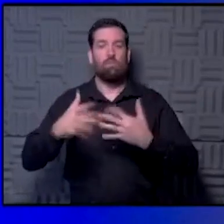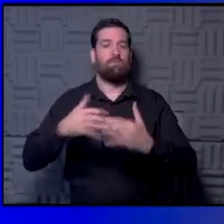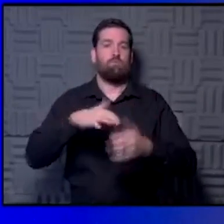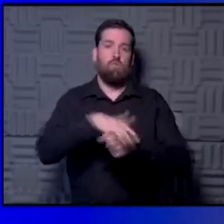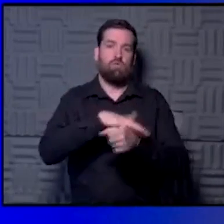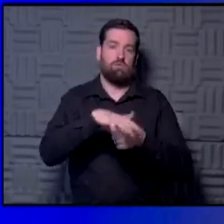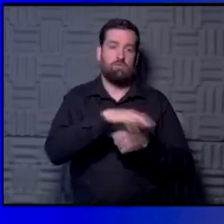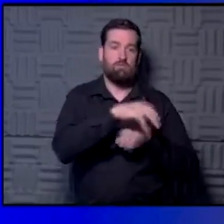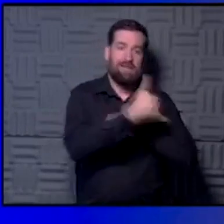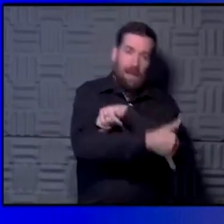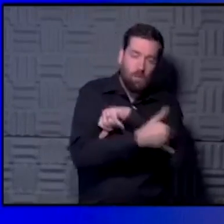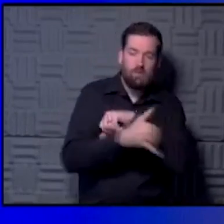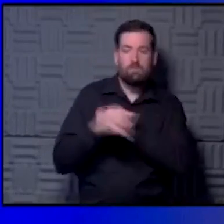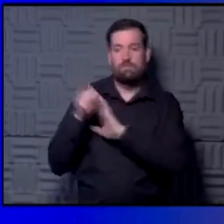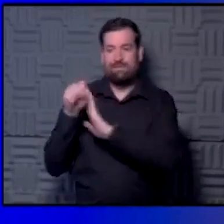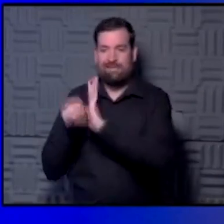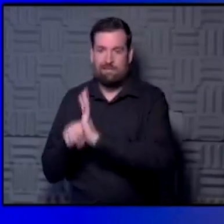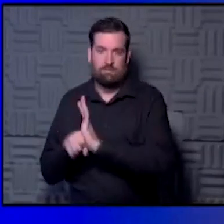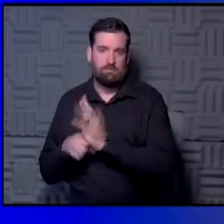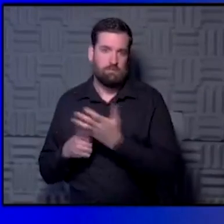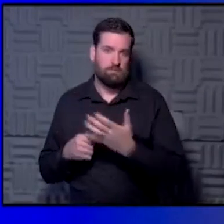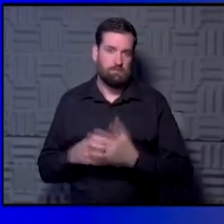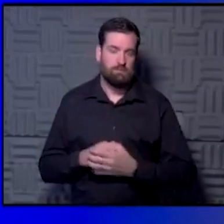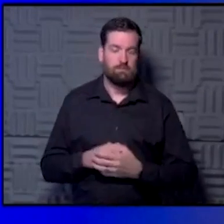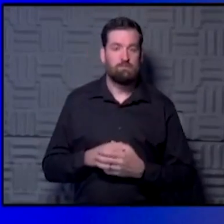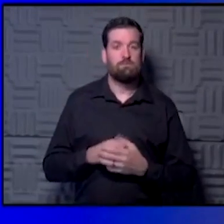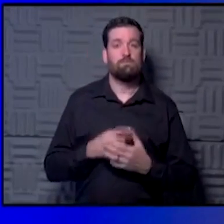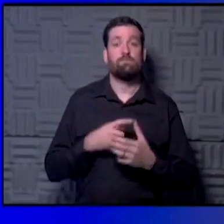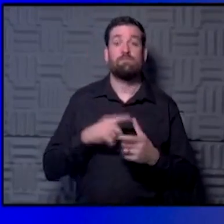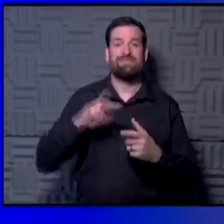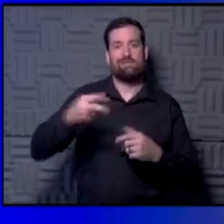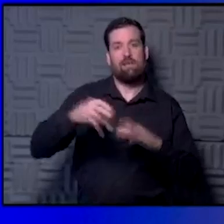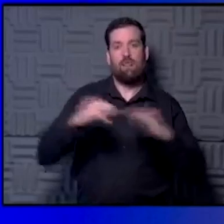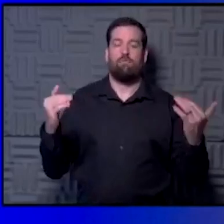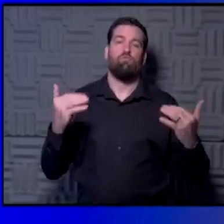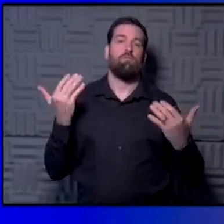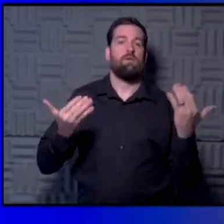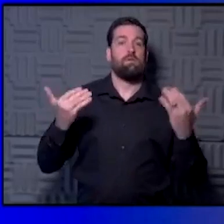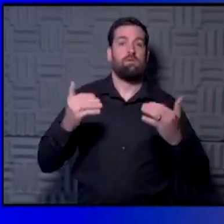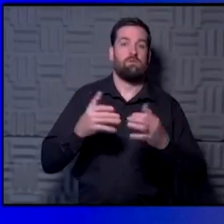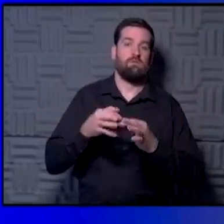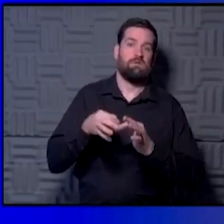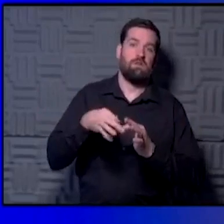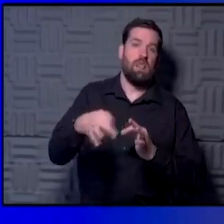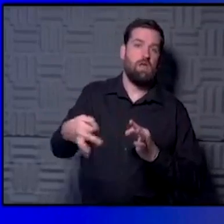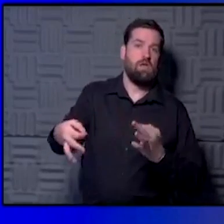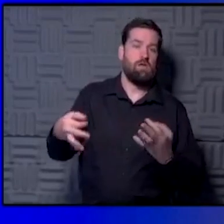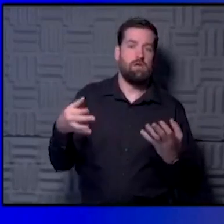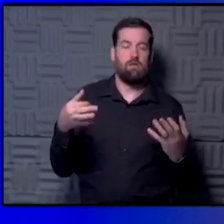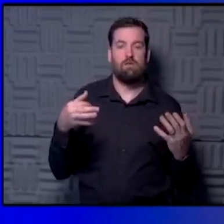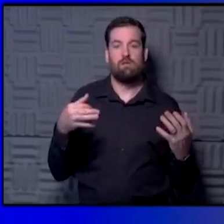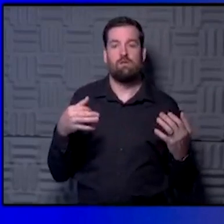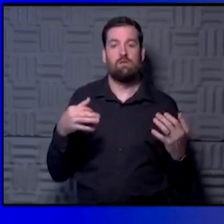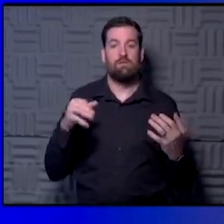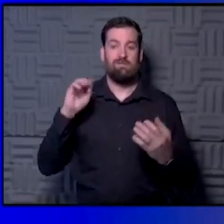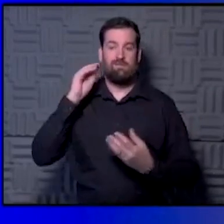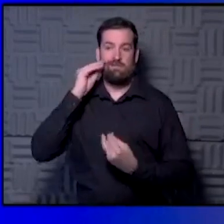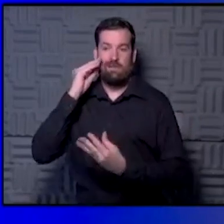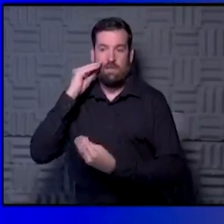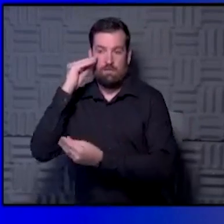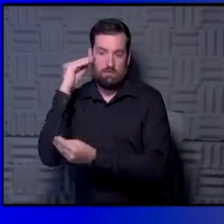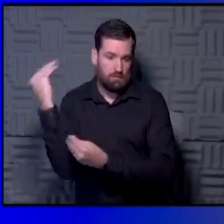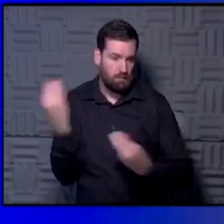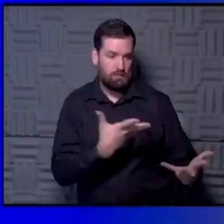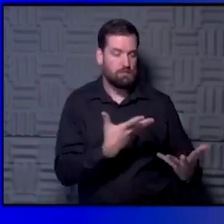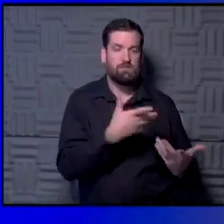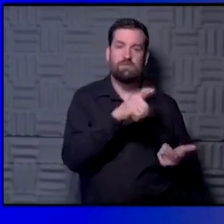it, whether it's a county or a state site. And then you have that second level of maybe there's a delay in what the data is reported